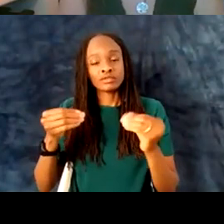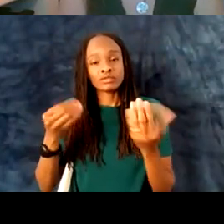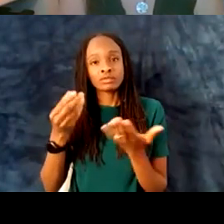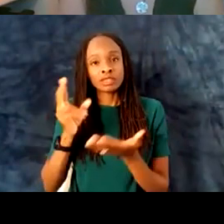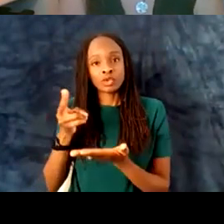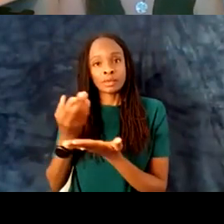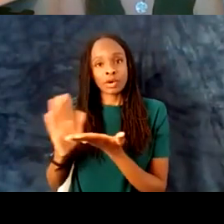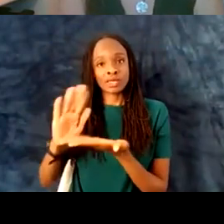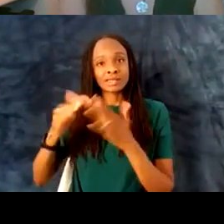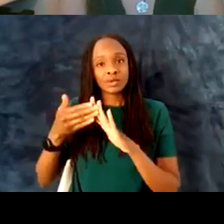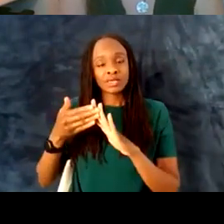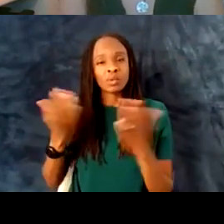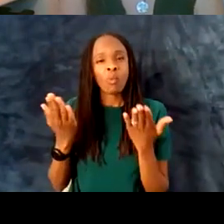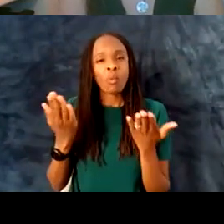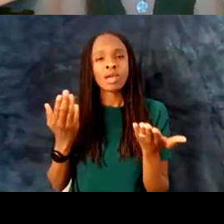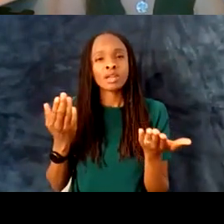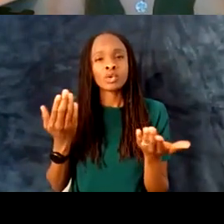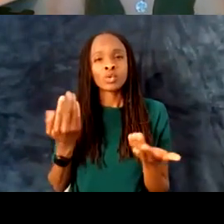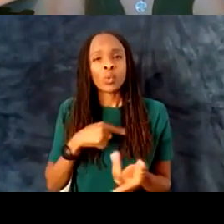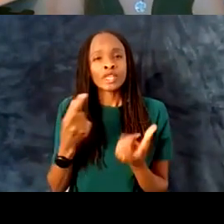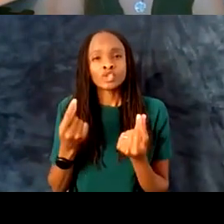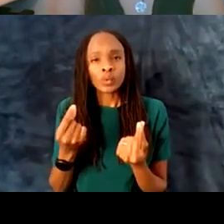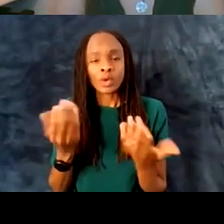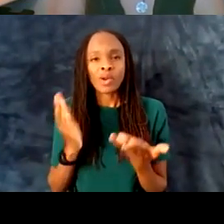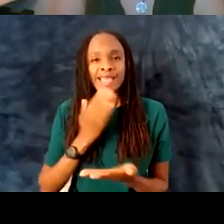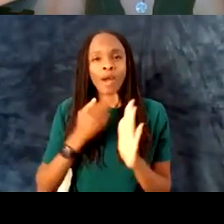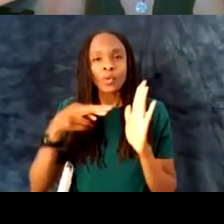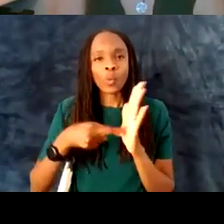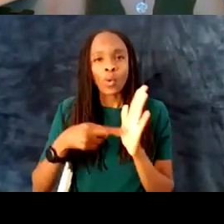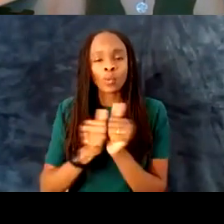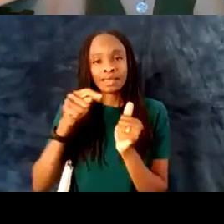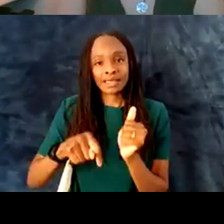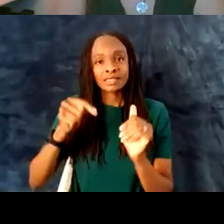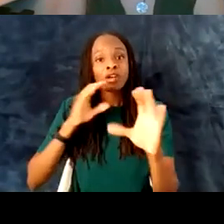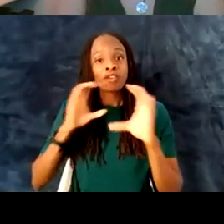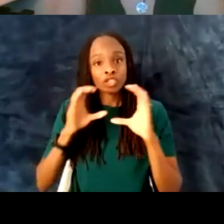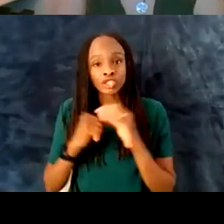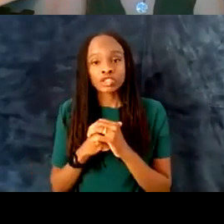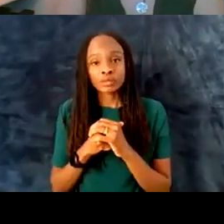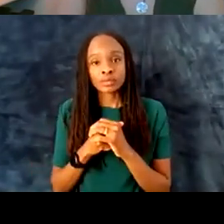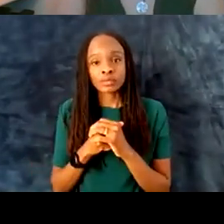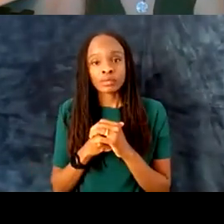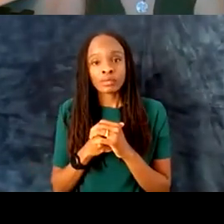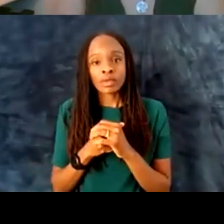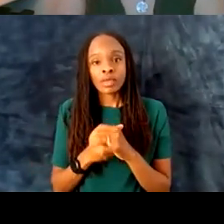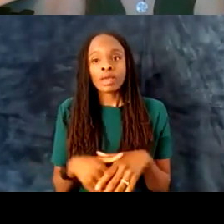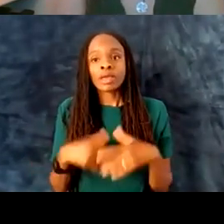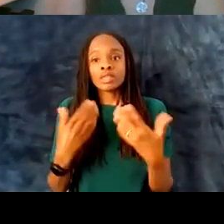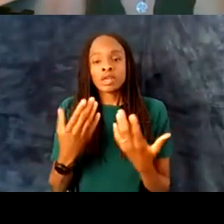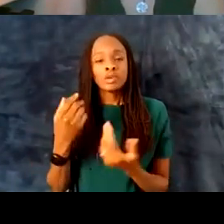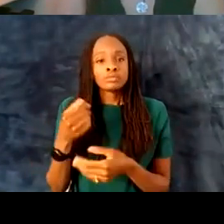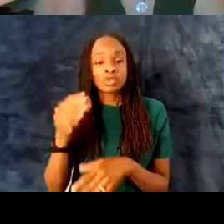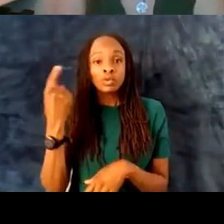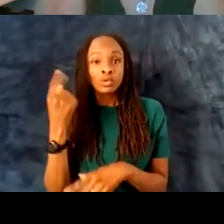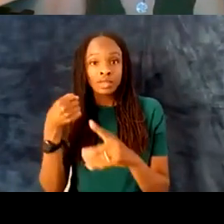marginalized communities? You know, what were we doing? What was our role in this conversation? And Ani Mercedes, who's an